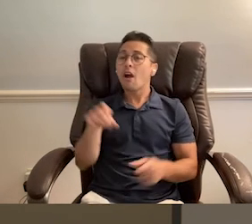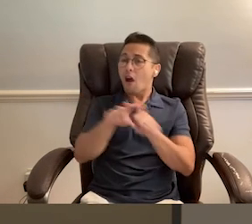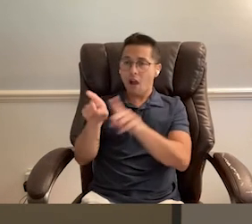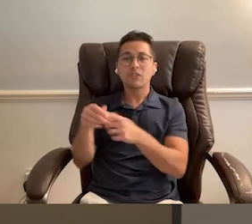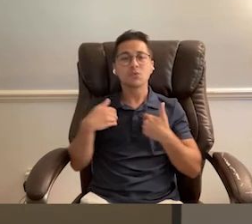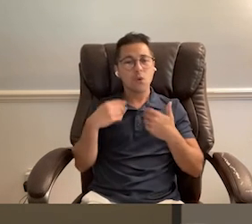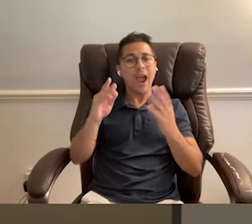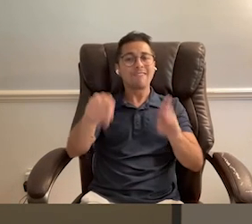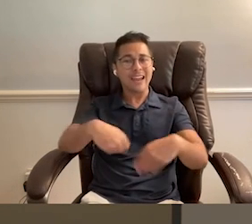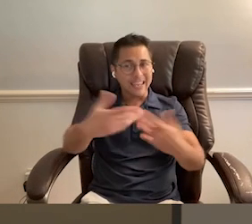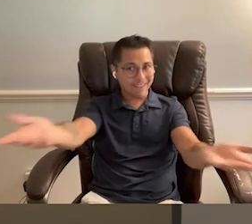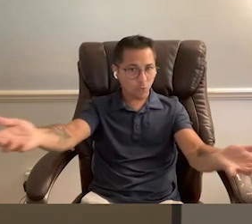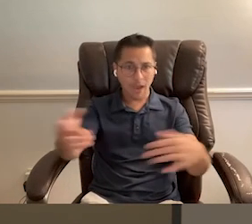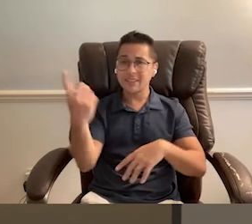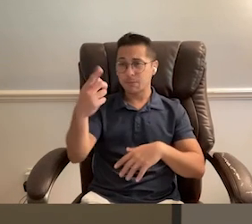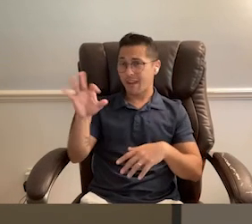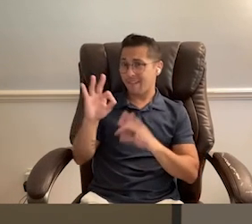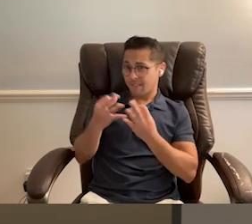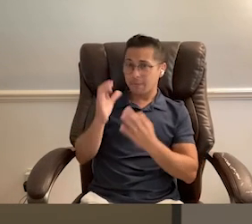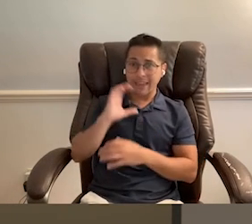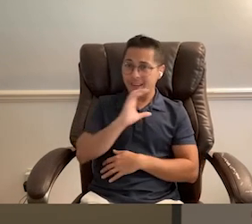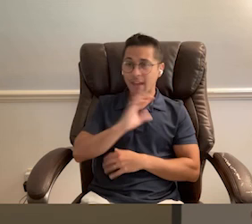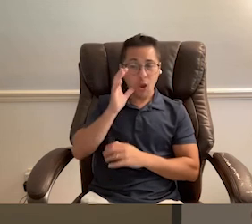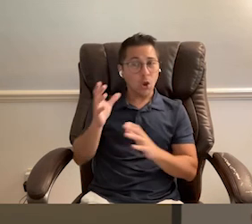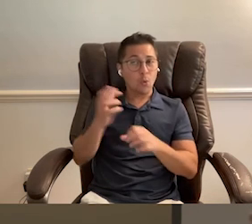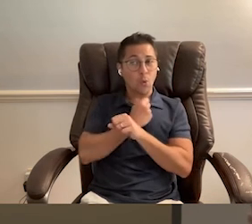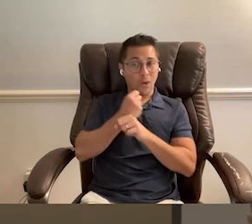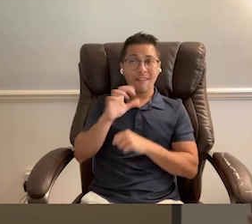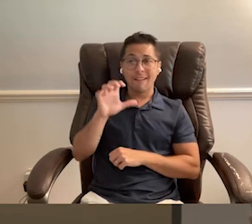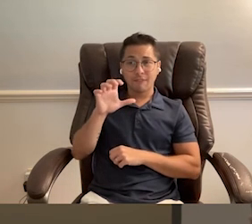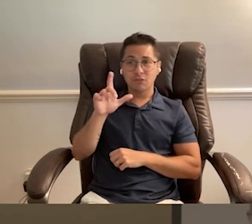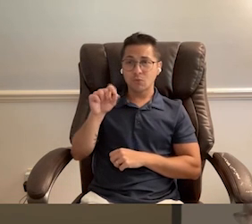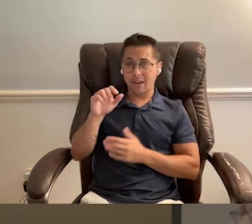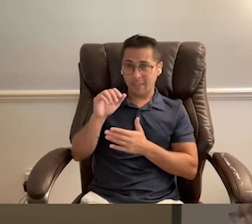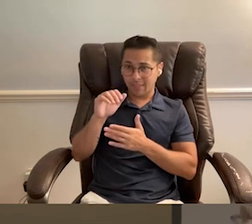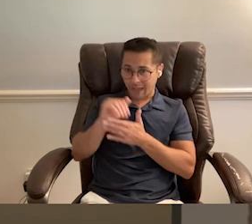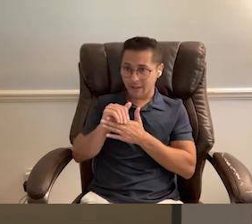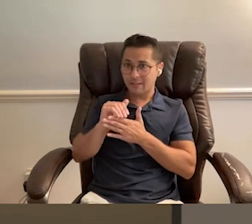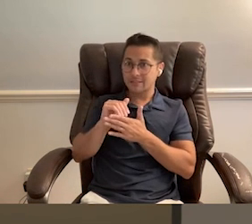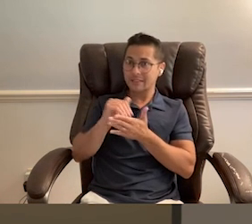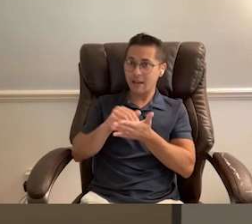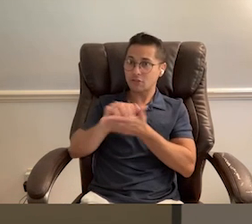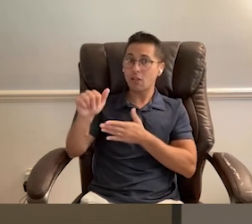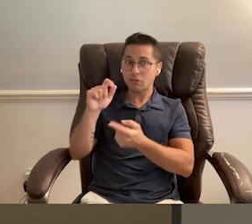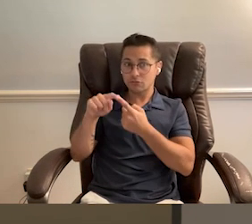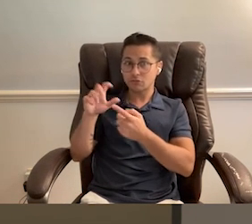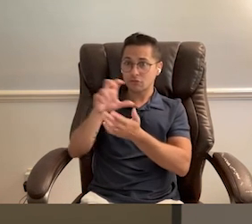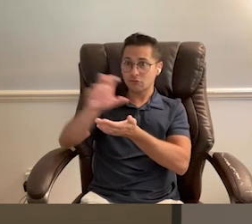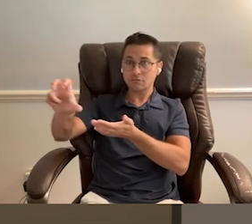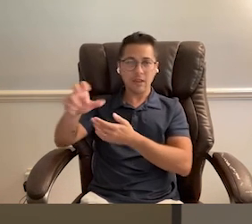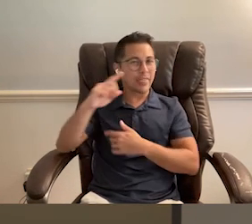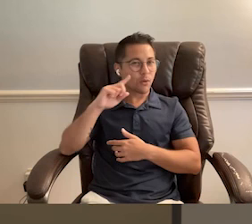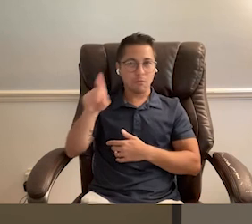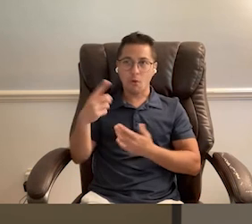Somebody at Family Cafe is going to win $529 contribution to their able account. I think we only have maybe 50 people, 60